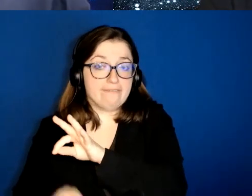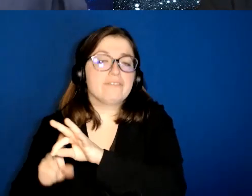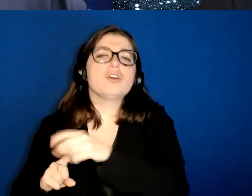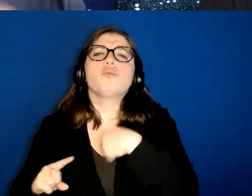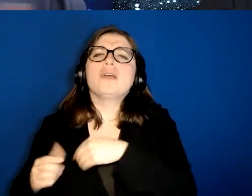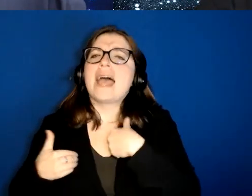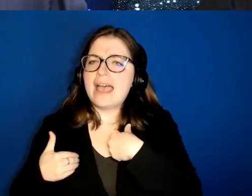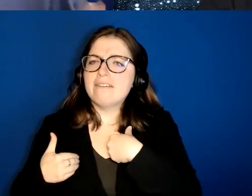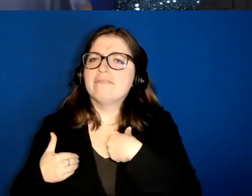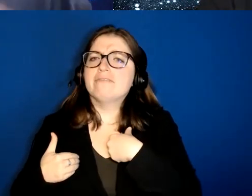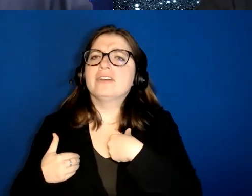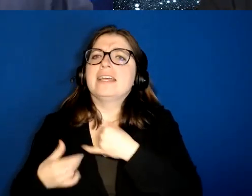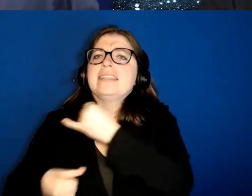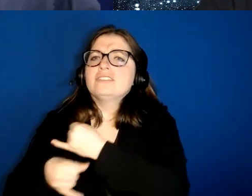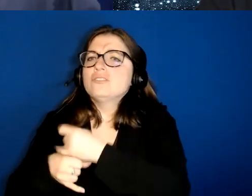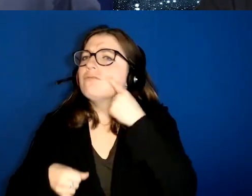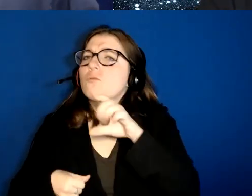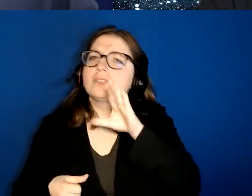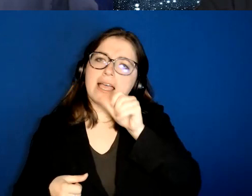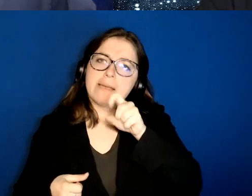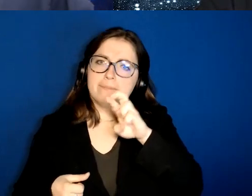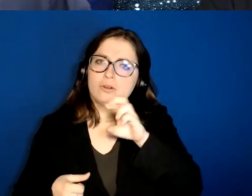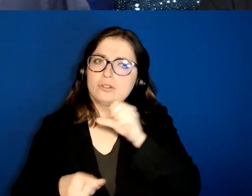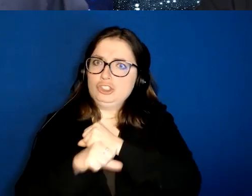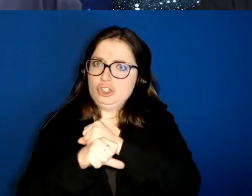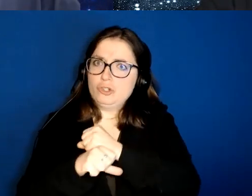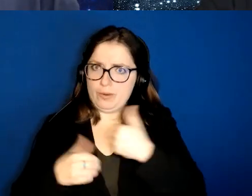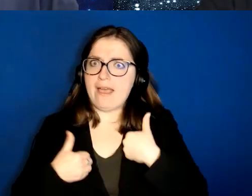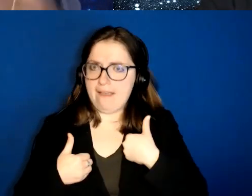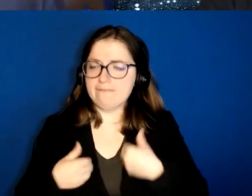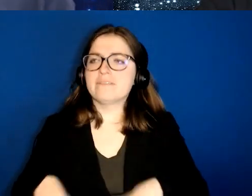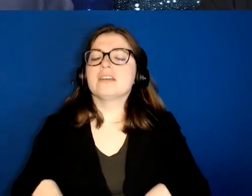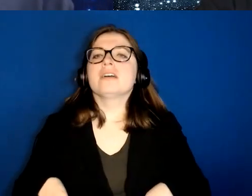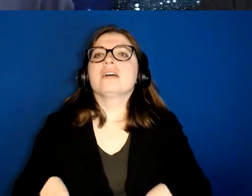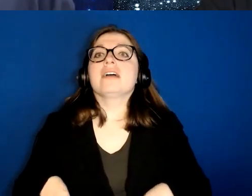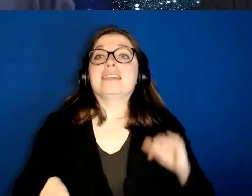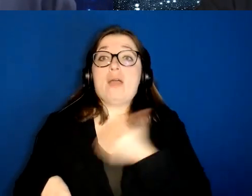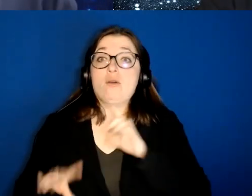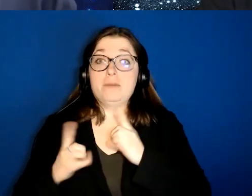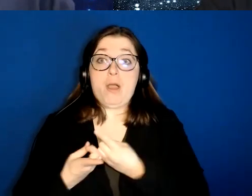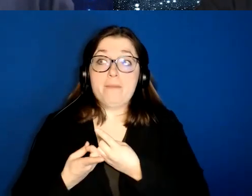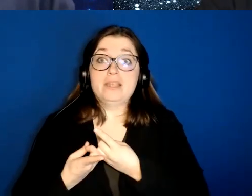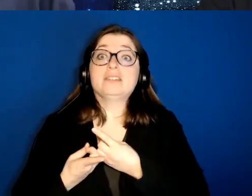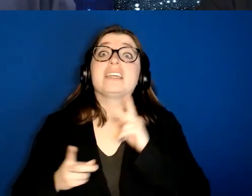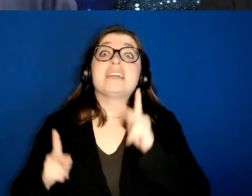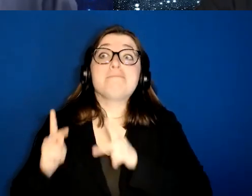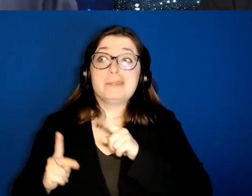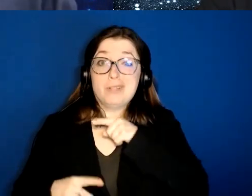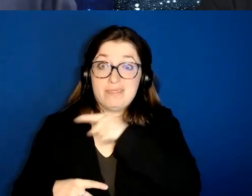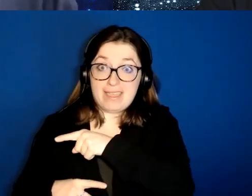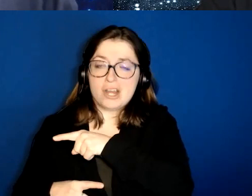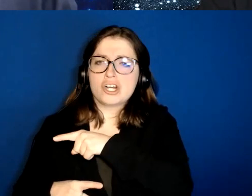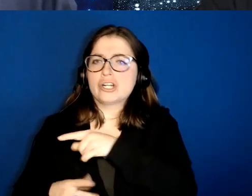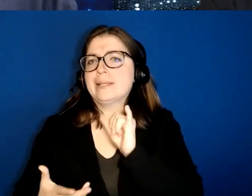Computers for Cybersecurity. That in our department, people in that include